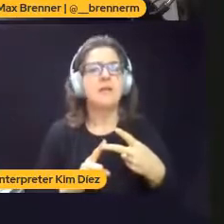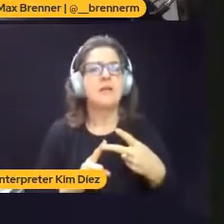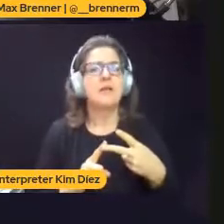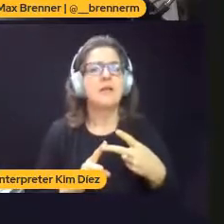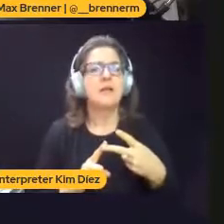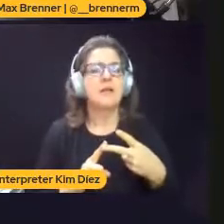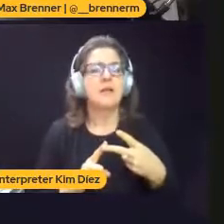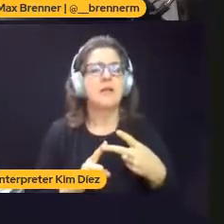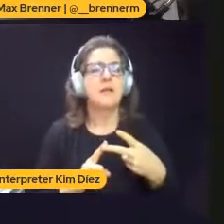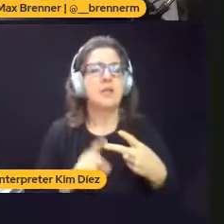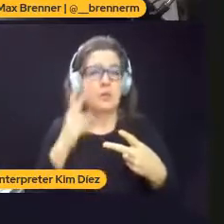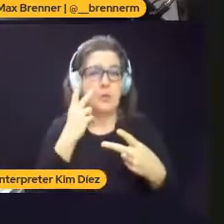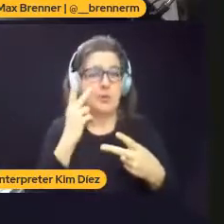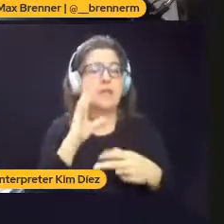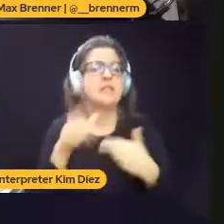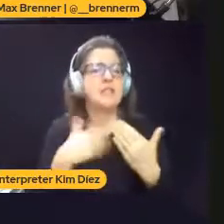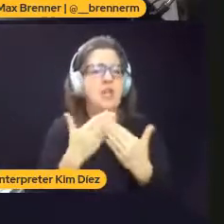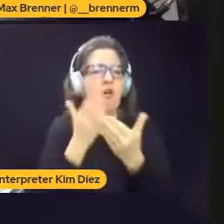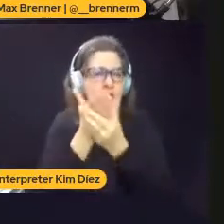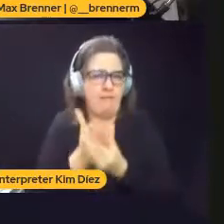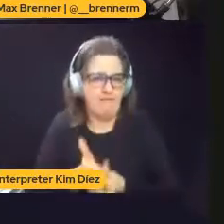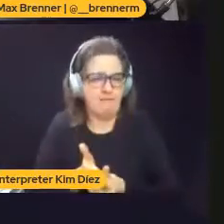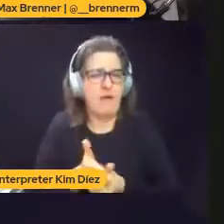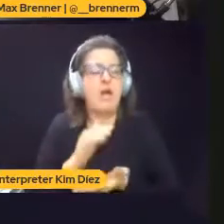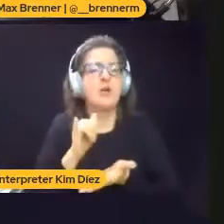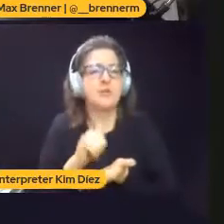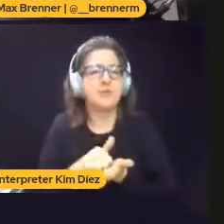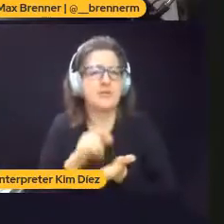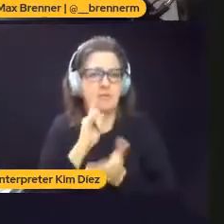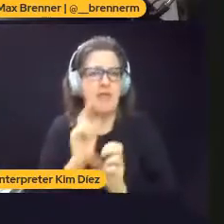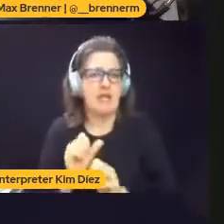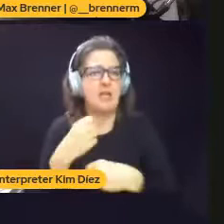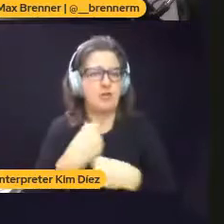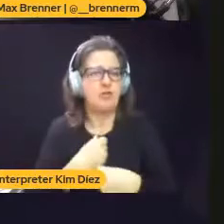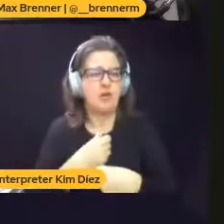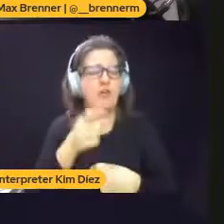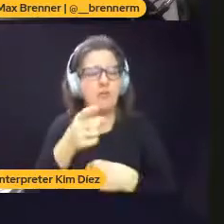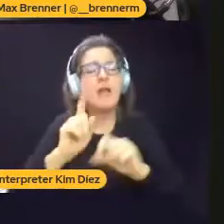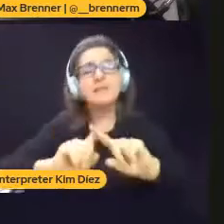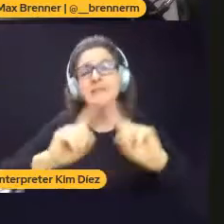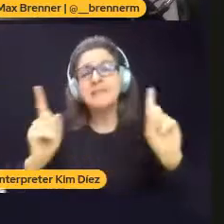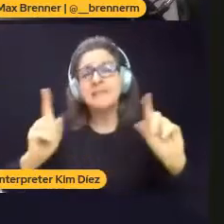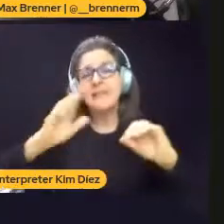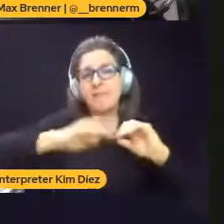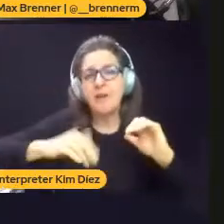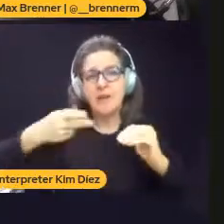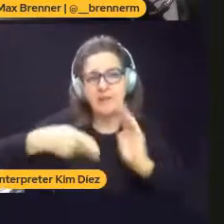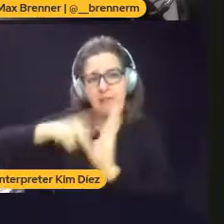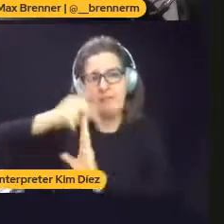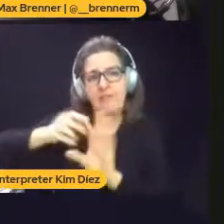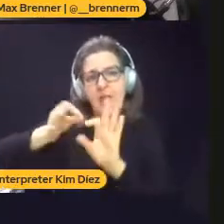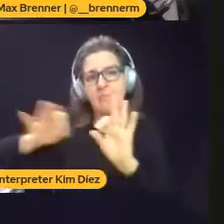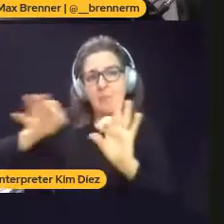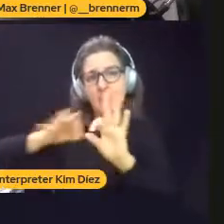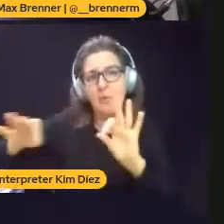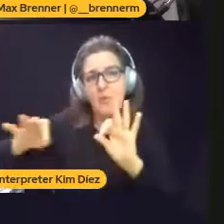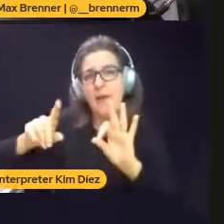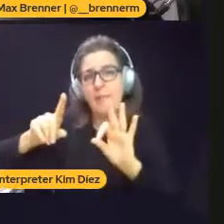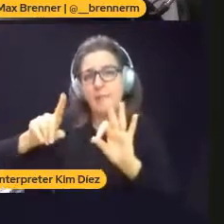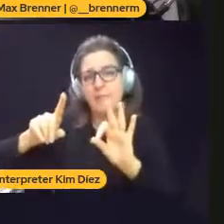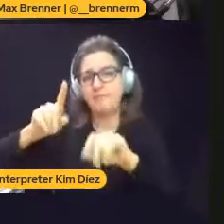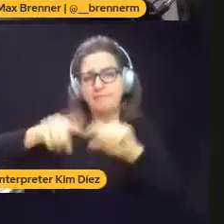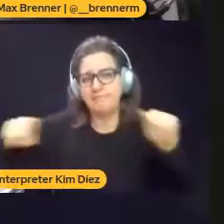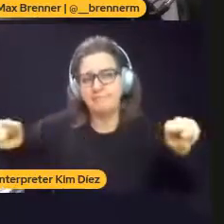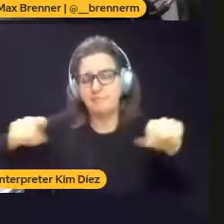Here you can pretty much see all the files that it's generating. This differs from programming language to programming language.